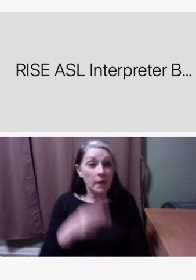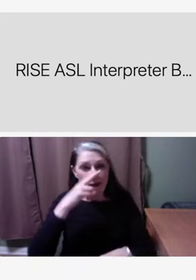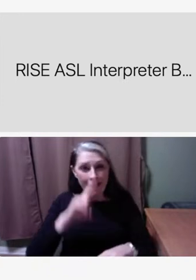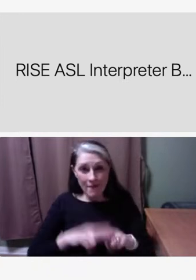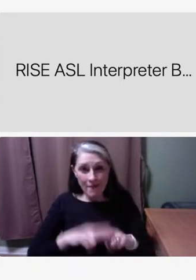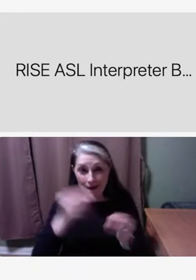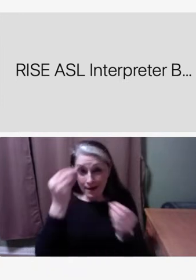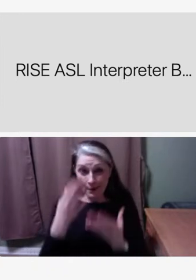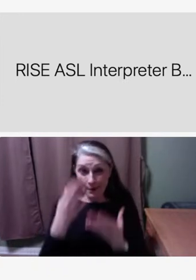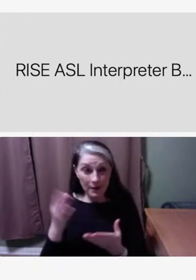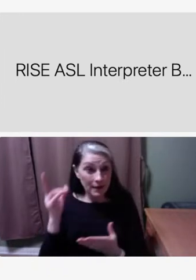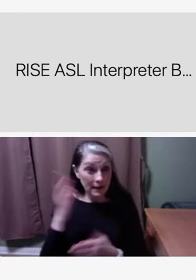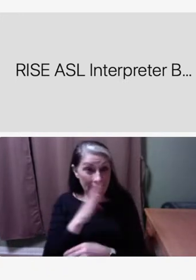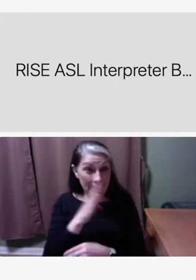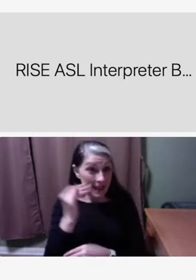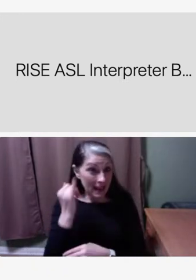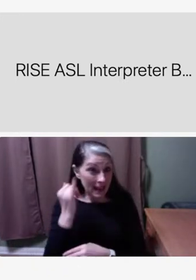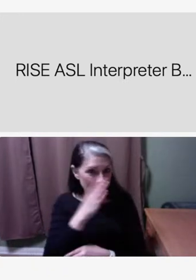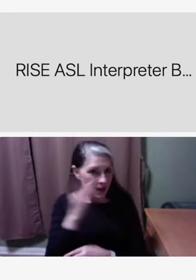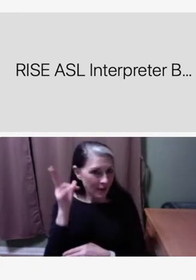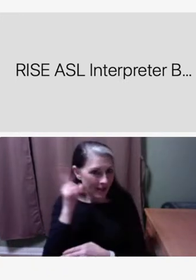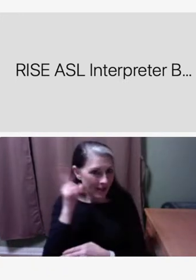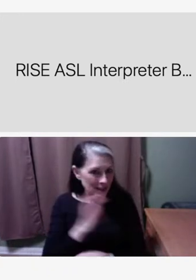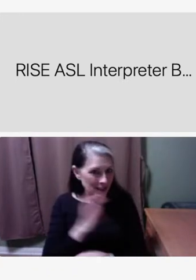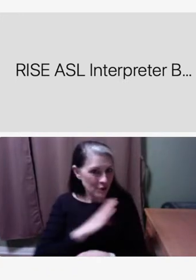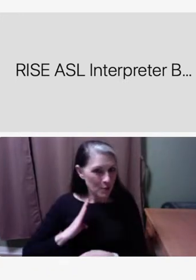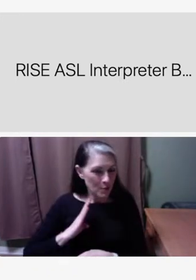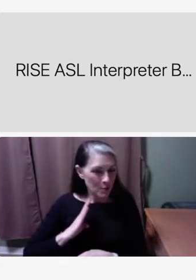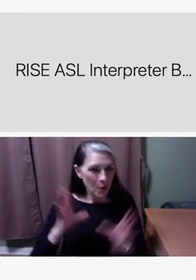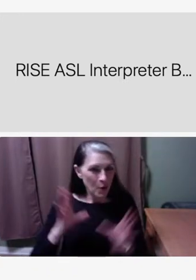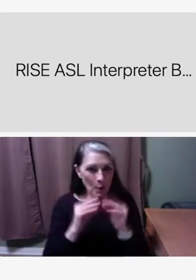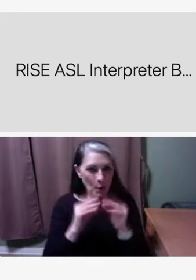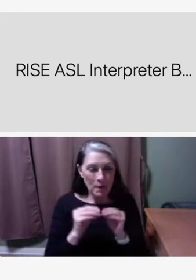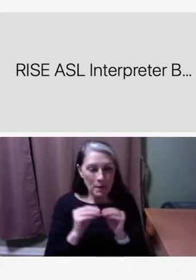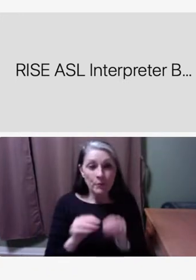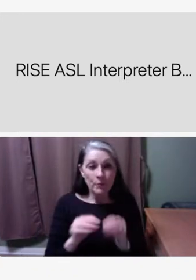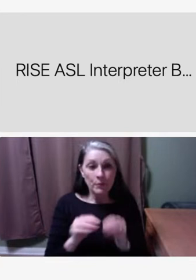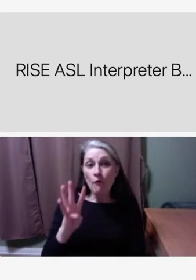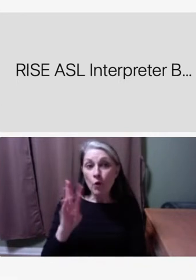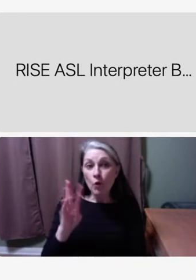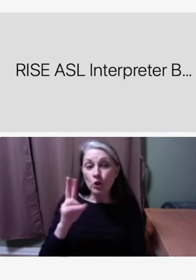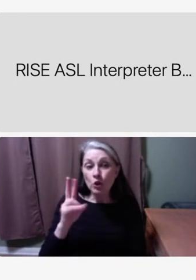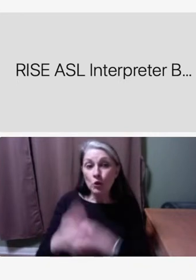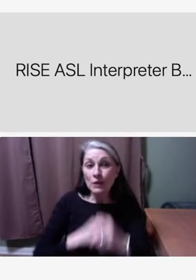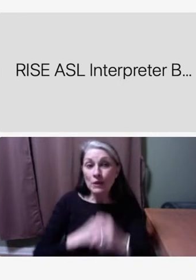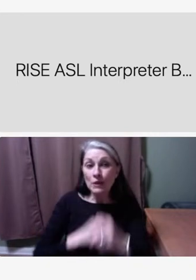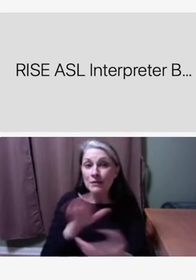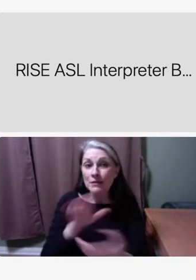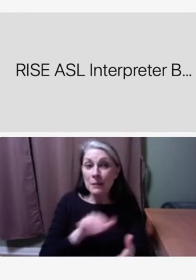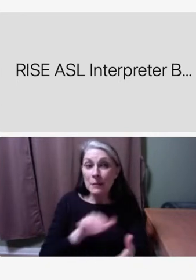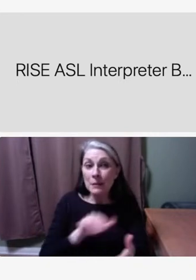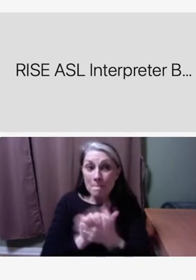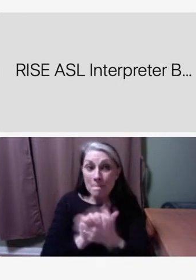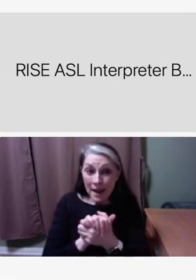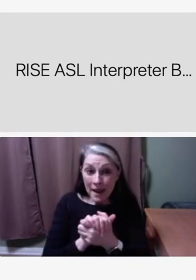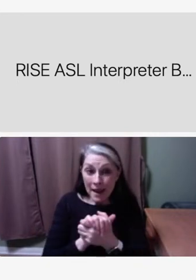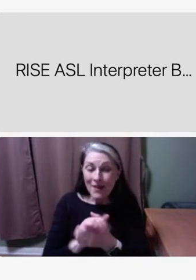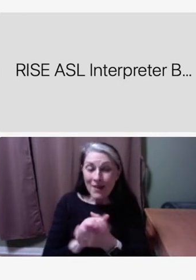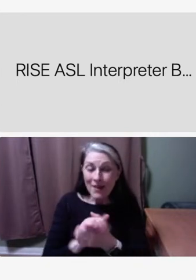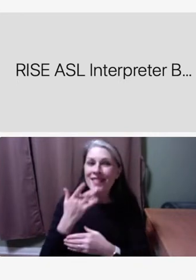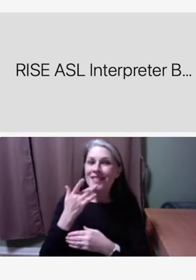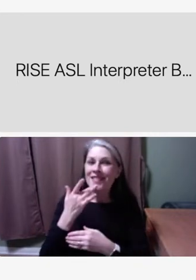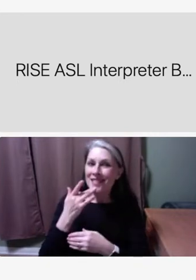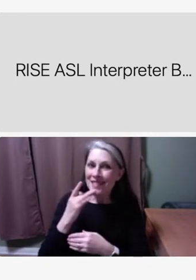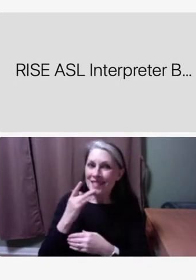it's my favorite part. But 42 years of marriage to that lucky man over there.